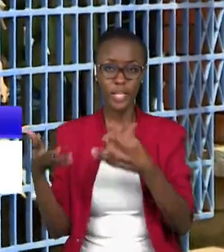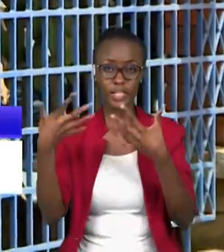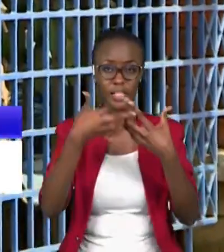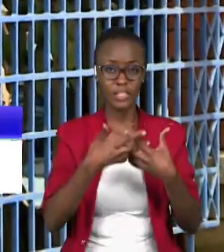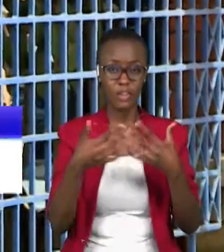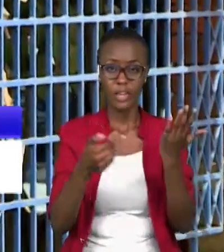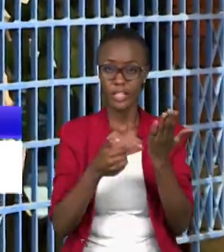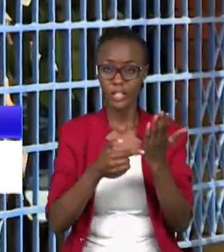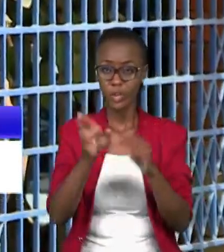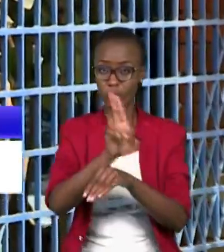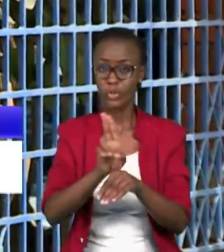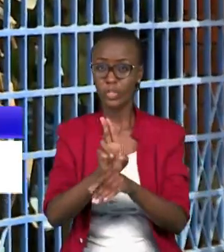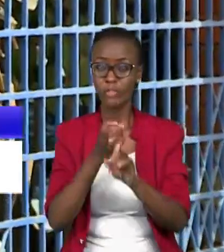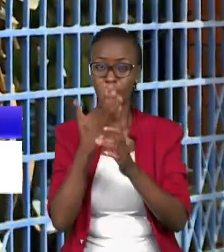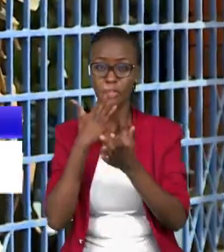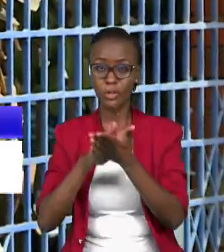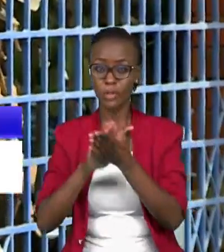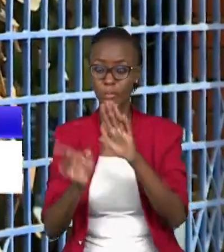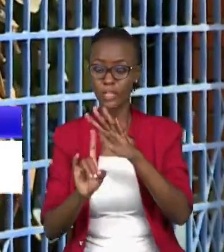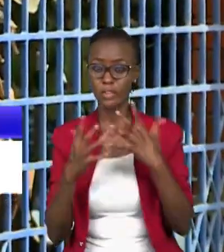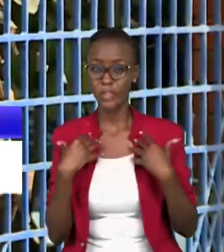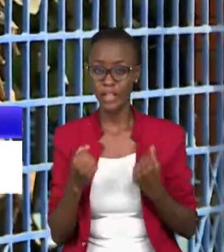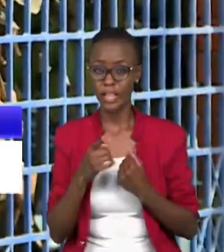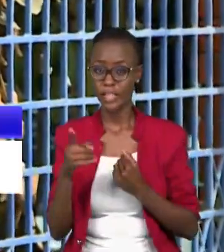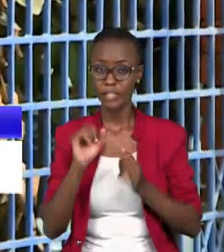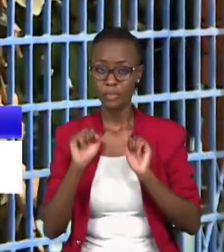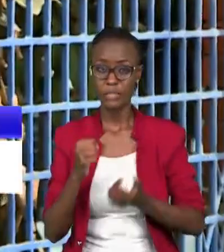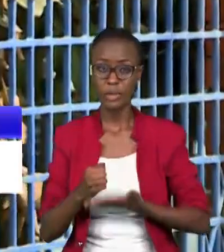tools, as recommended by the Ministry of Health, could provide an